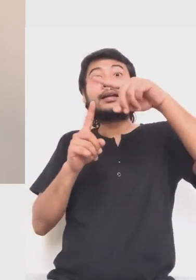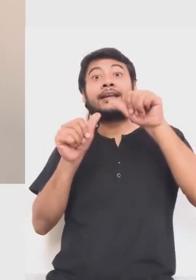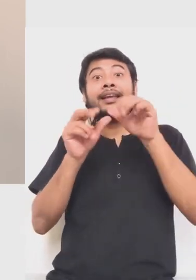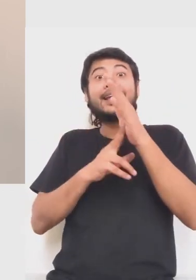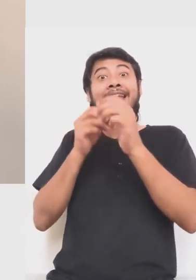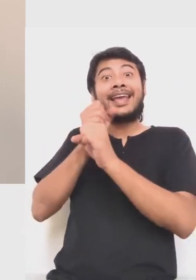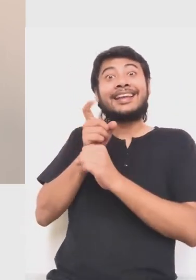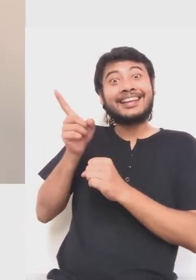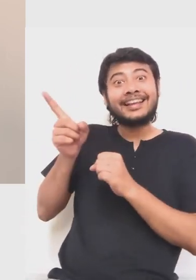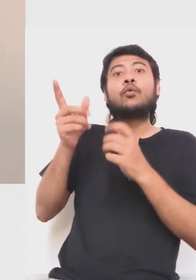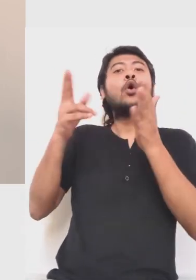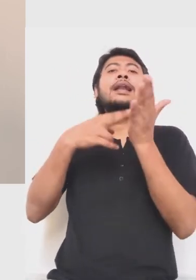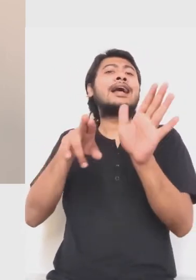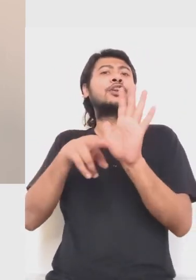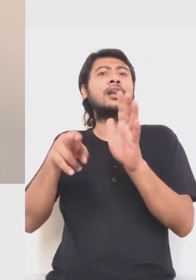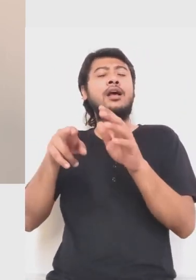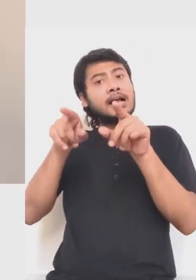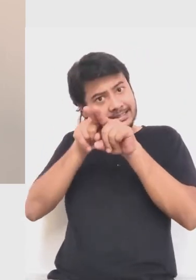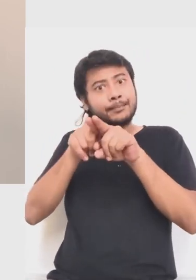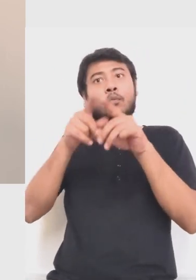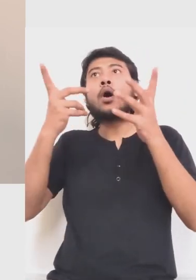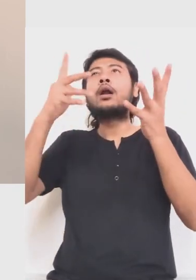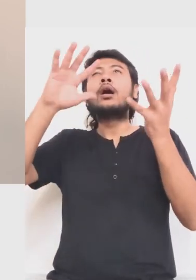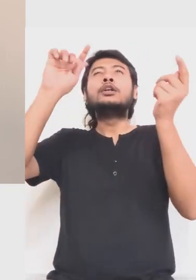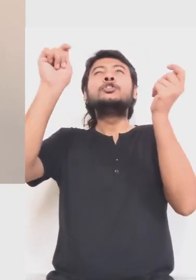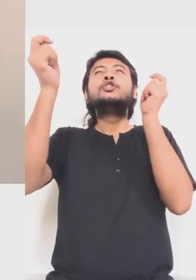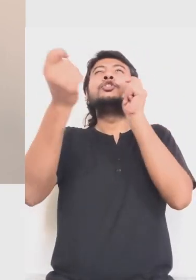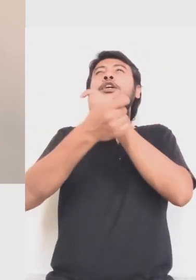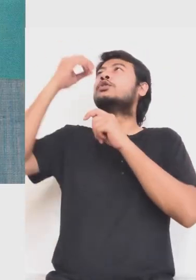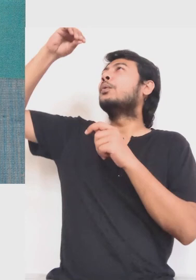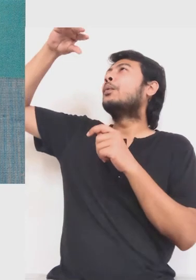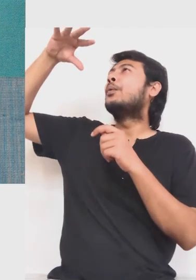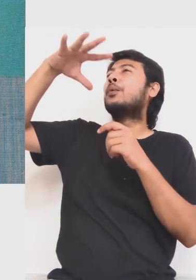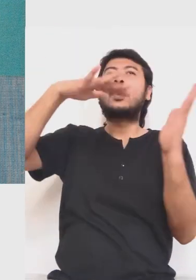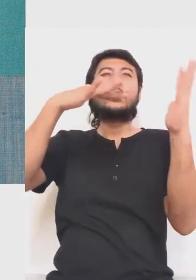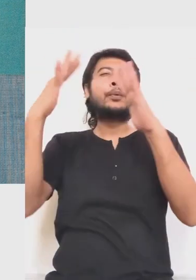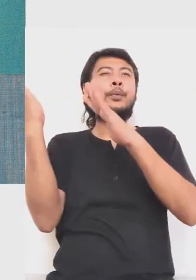in a different way, where he allows for natural forces to act upon the surfaces.